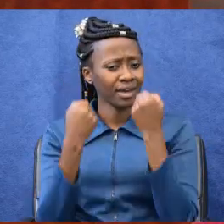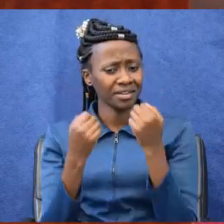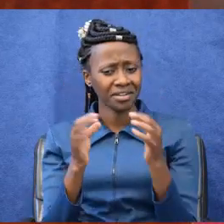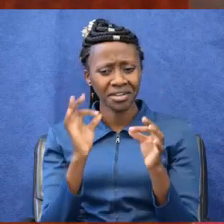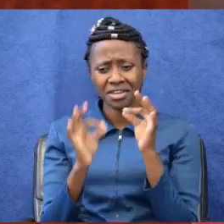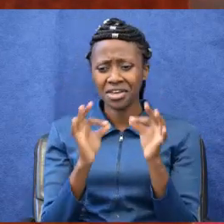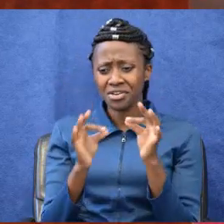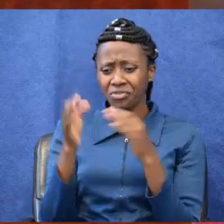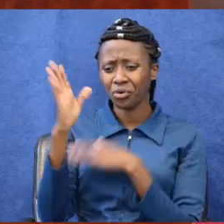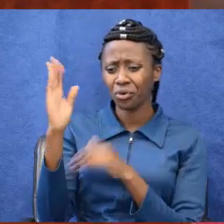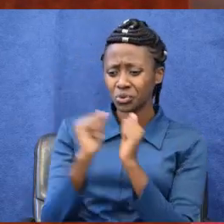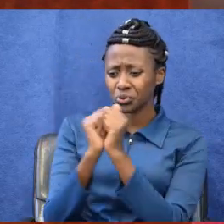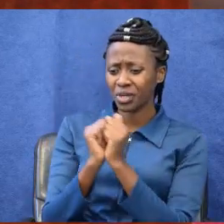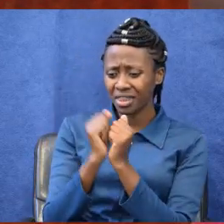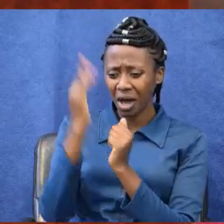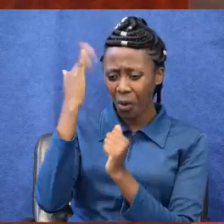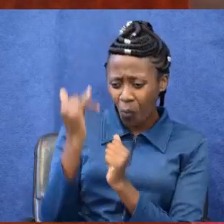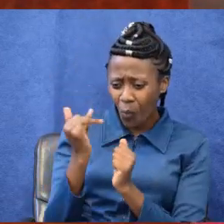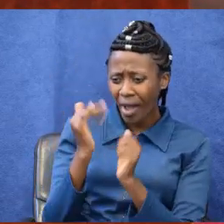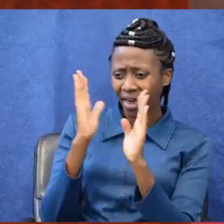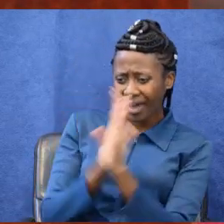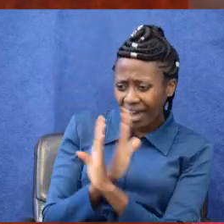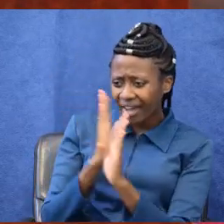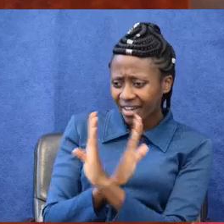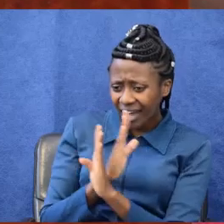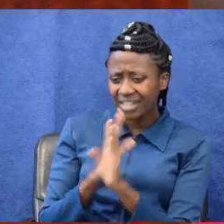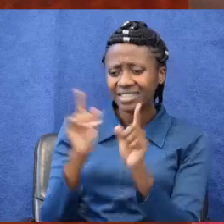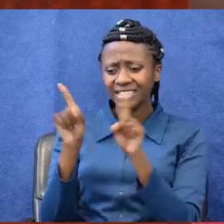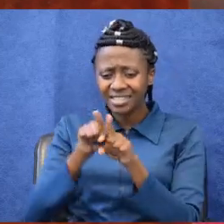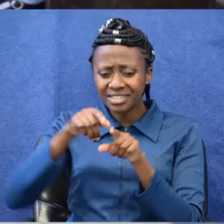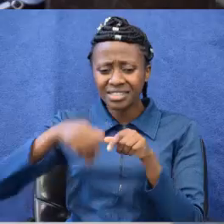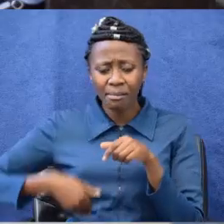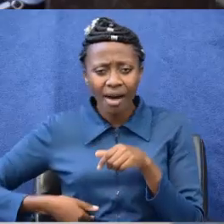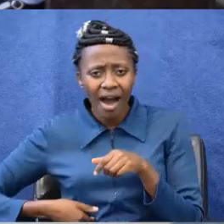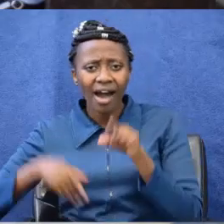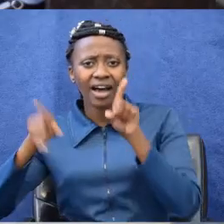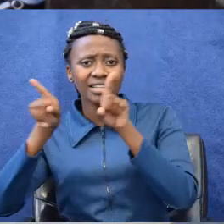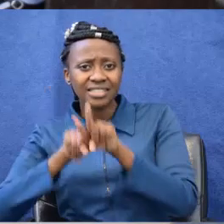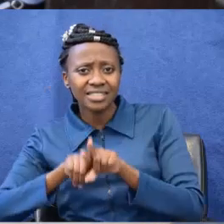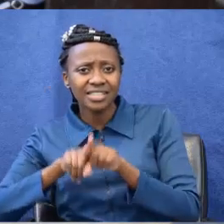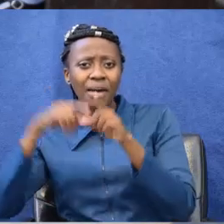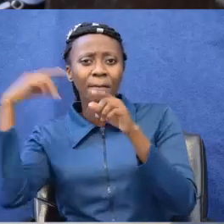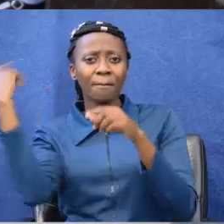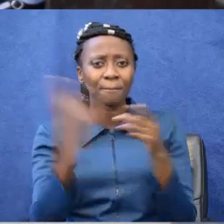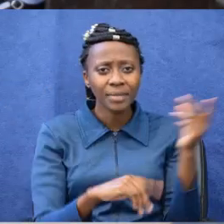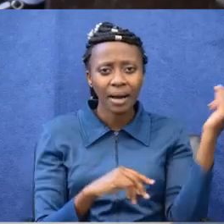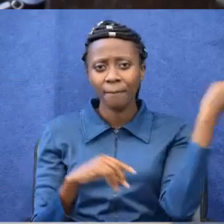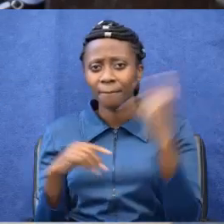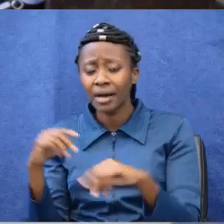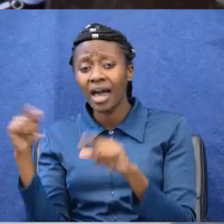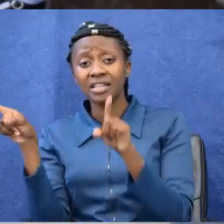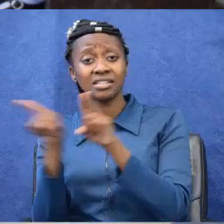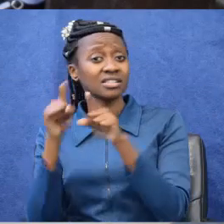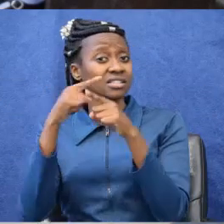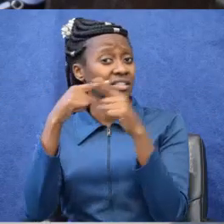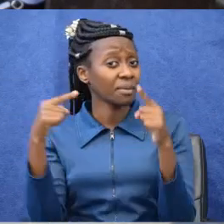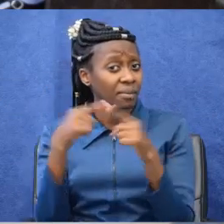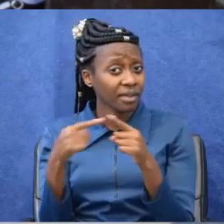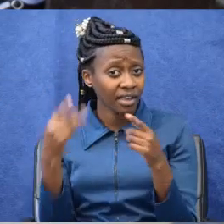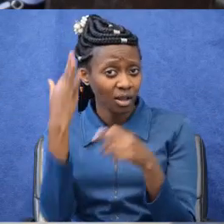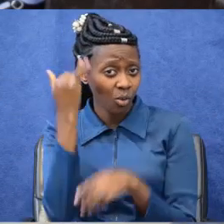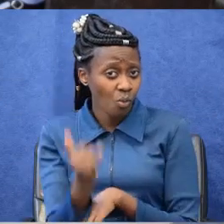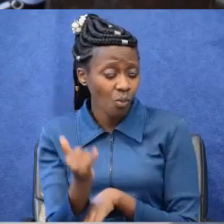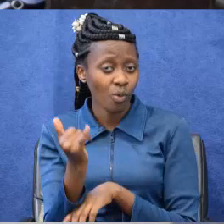if the Lord is with us? Why are we going hungry? Why are we beaten? Why are our people killed?" He